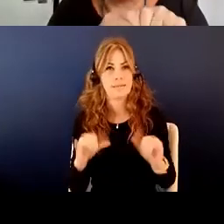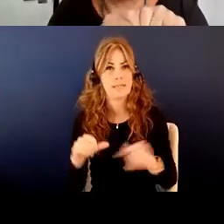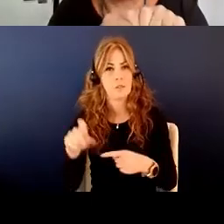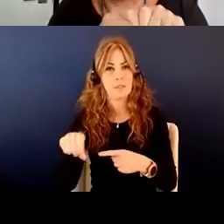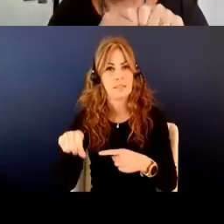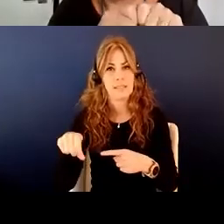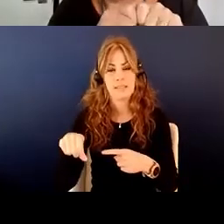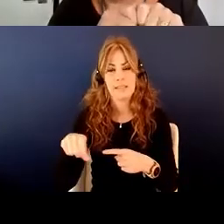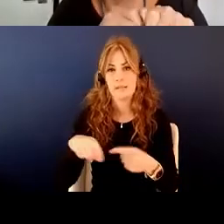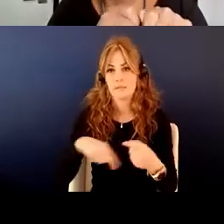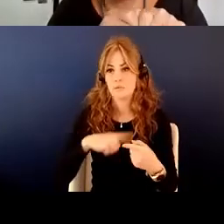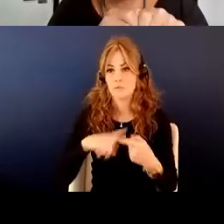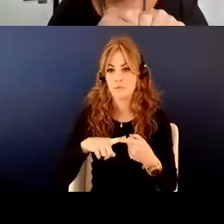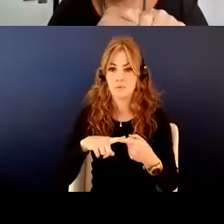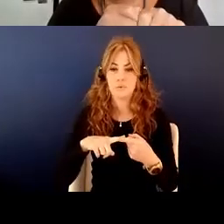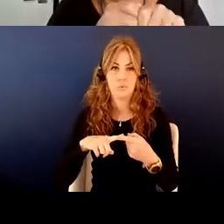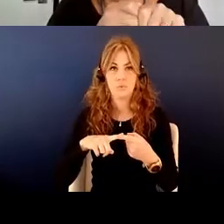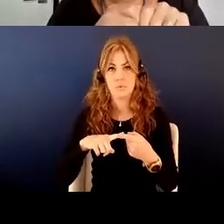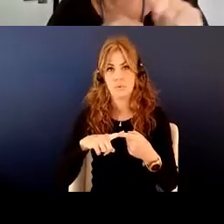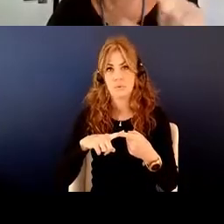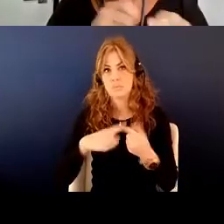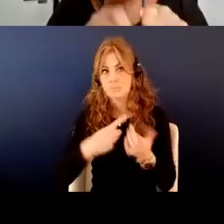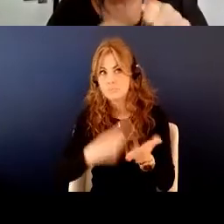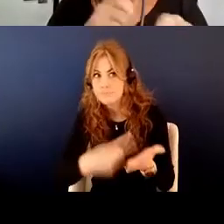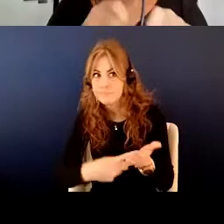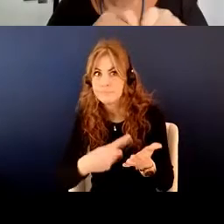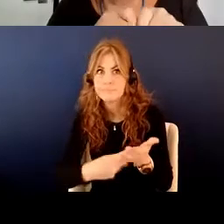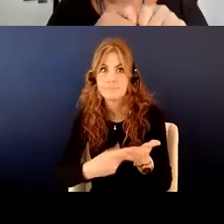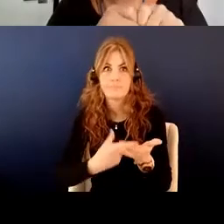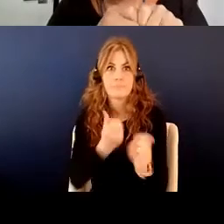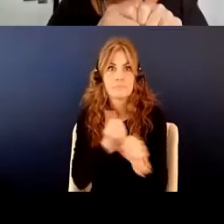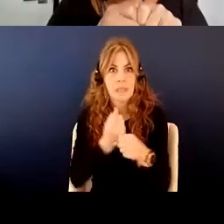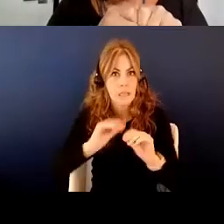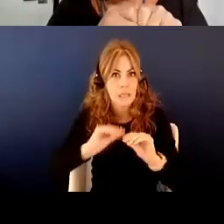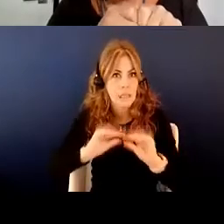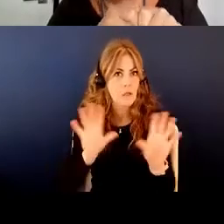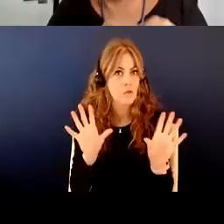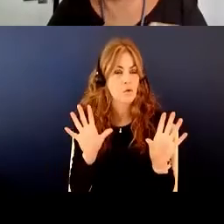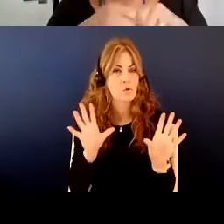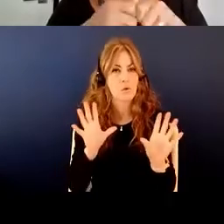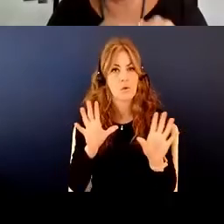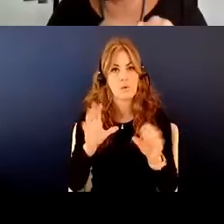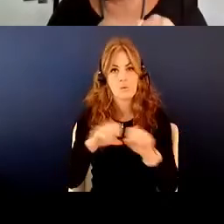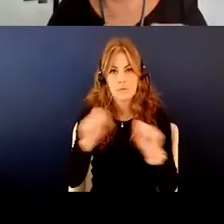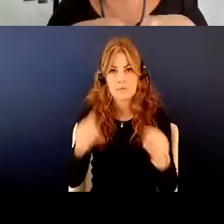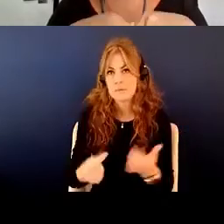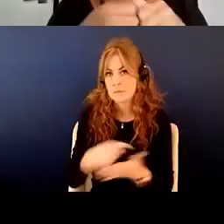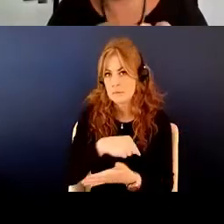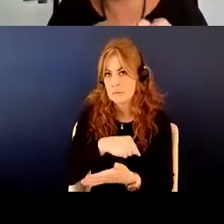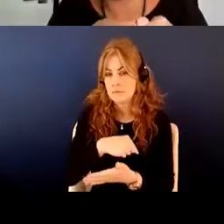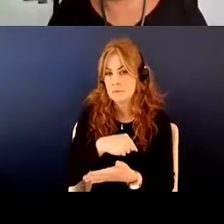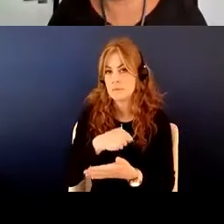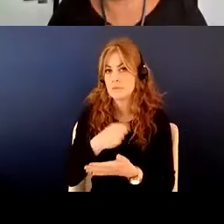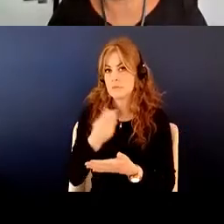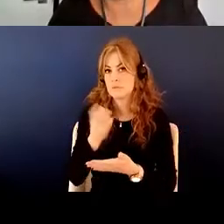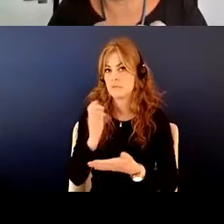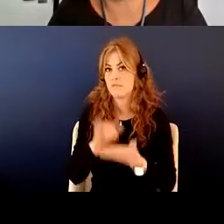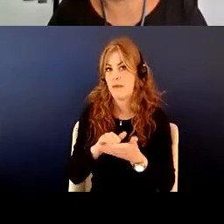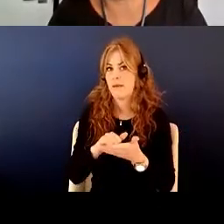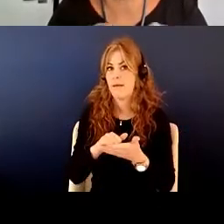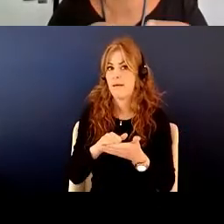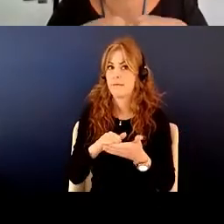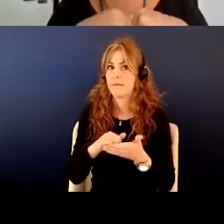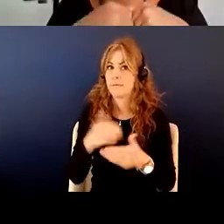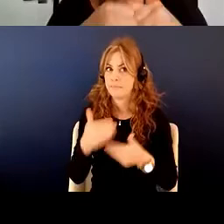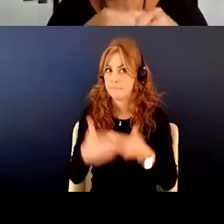be illuminated? How would a systematic review then help us move that field further